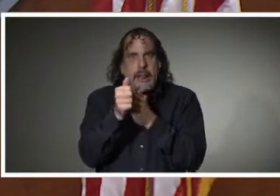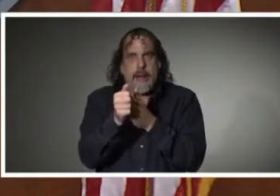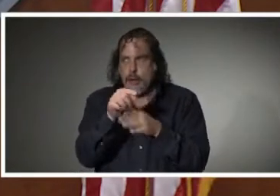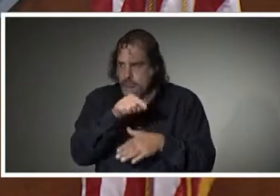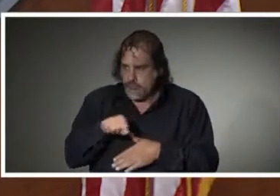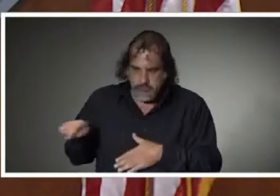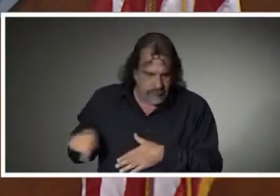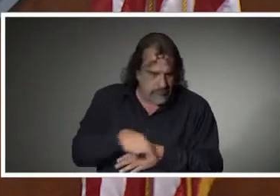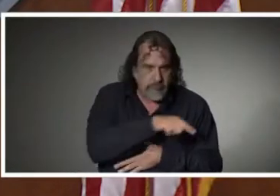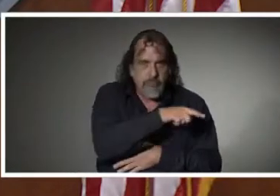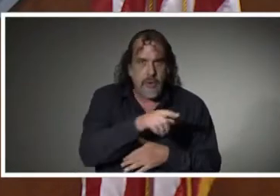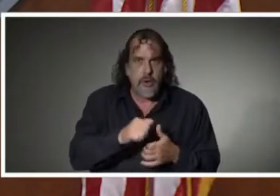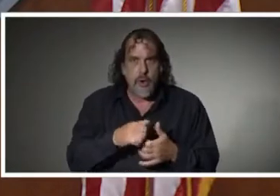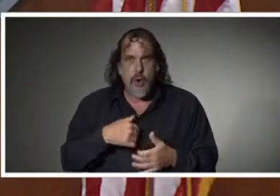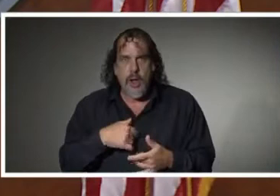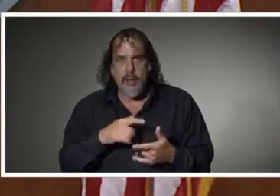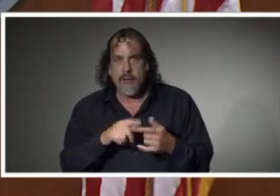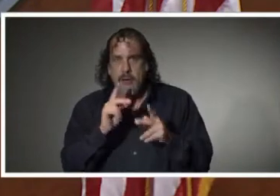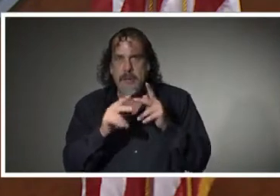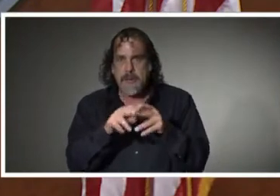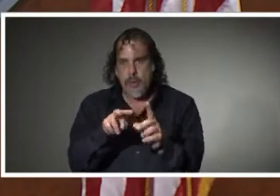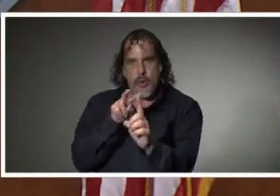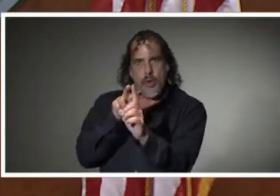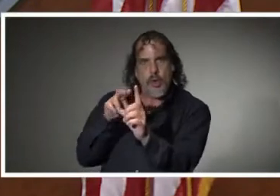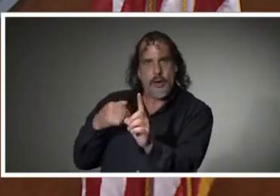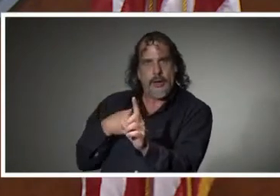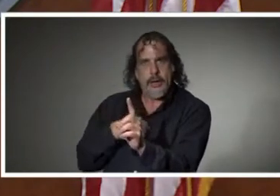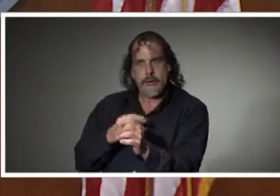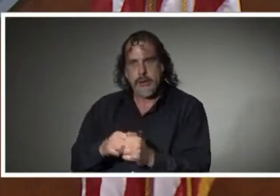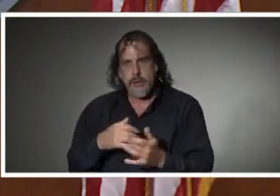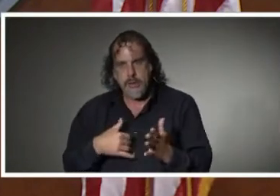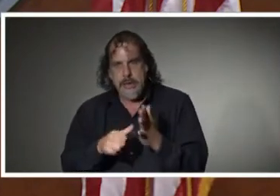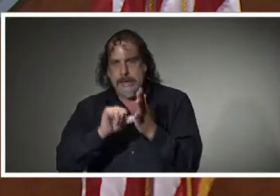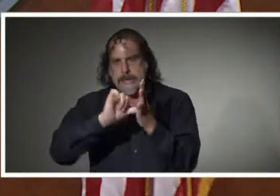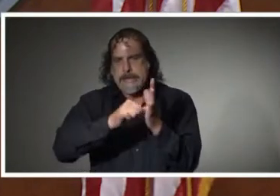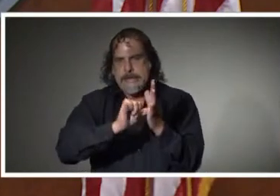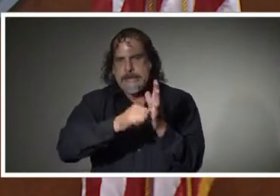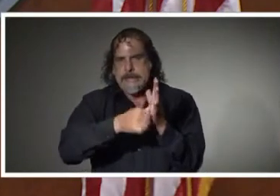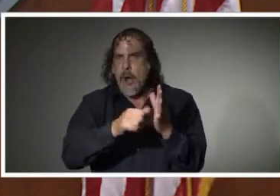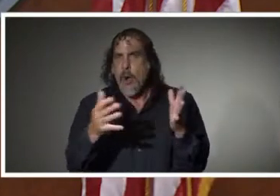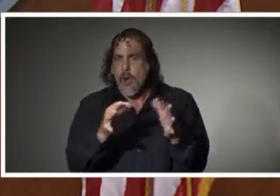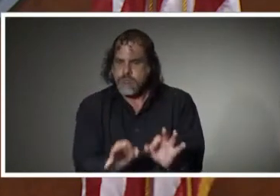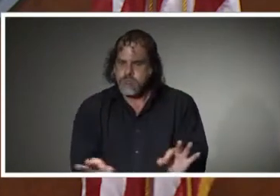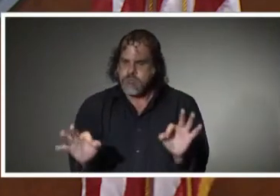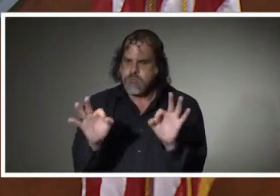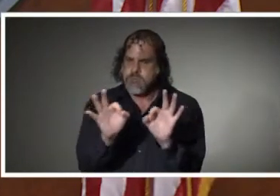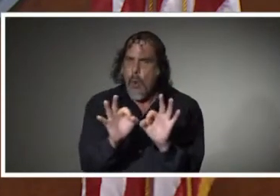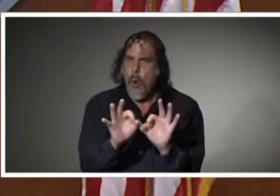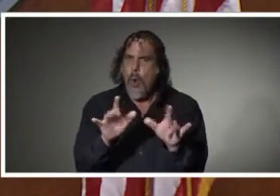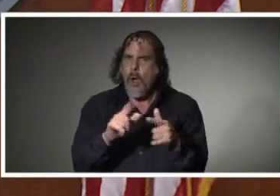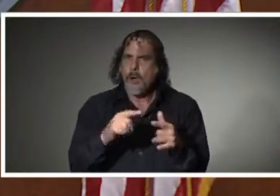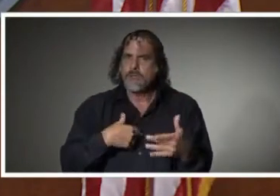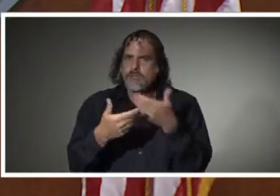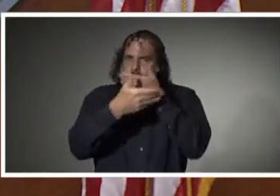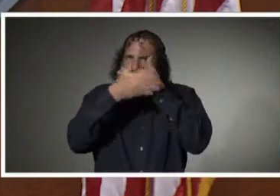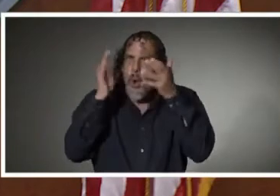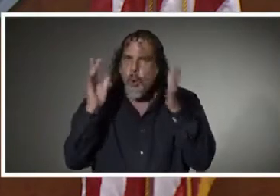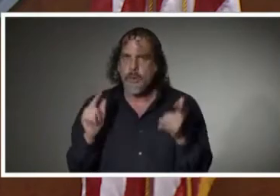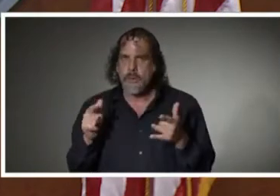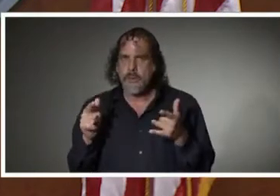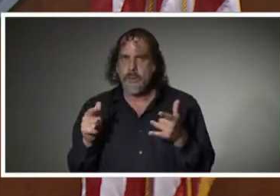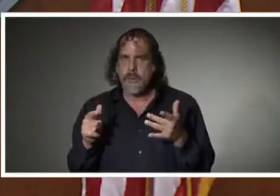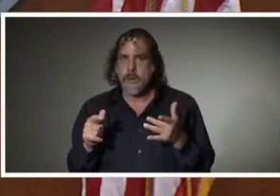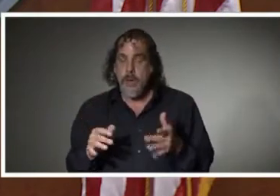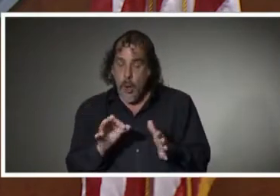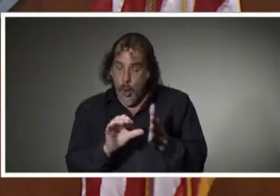those of us who have a microphone, expressing the importance of wearing a mask. The importance of not